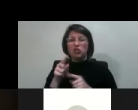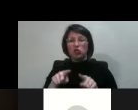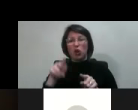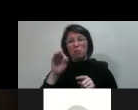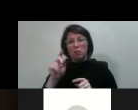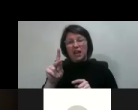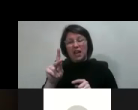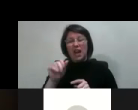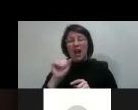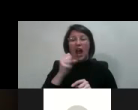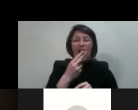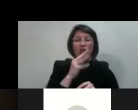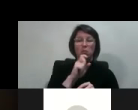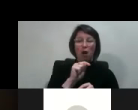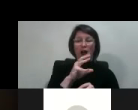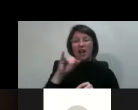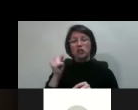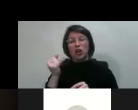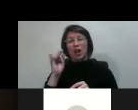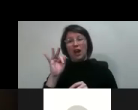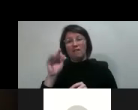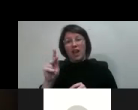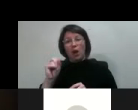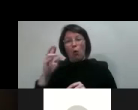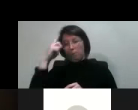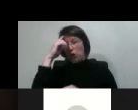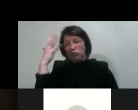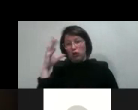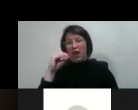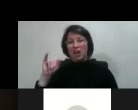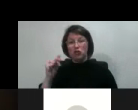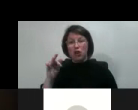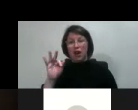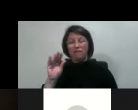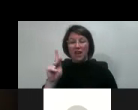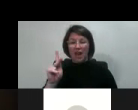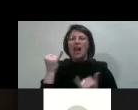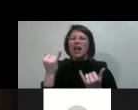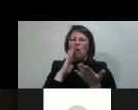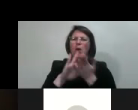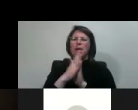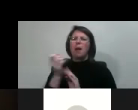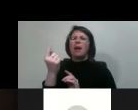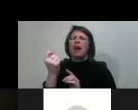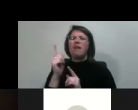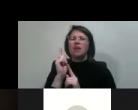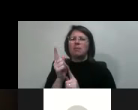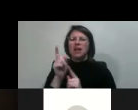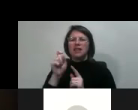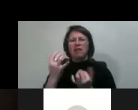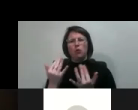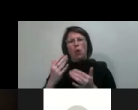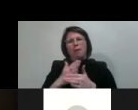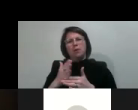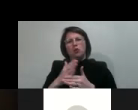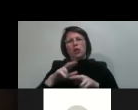between Ashmont and JFK or Braintree and JFK. And that's gonna go to 11 minutes, so 2 minutes longer. And then